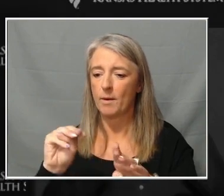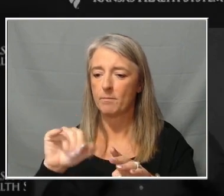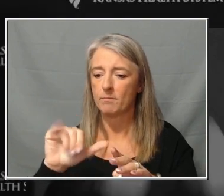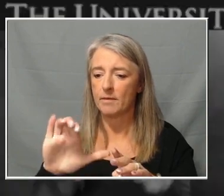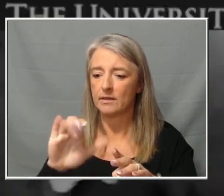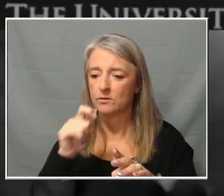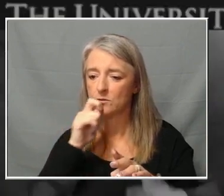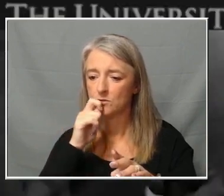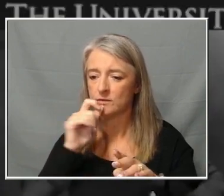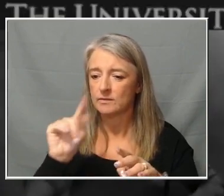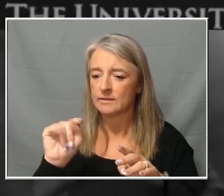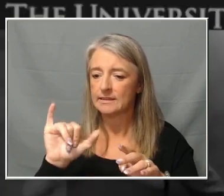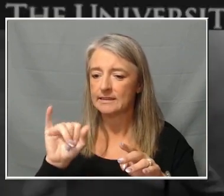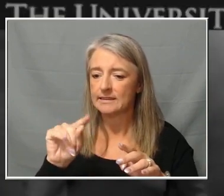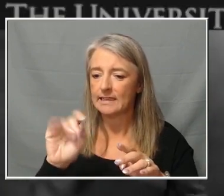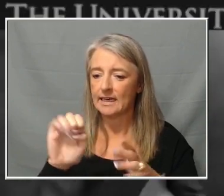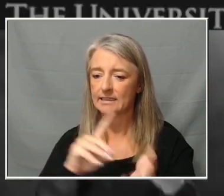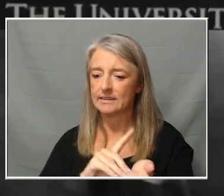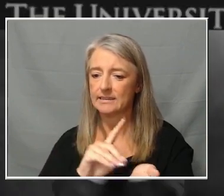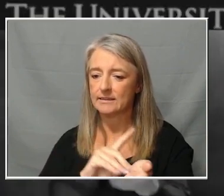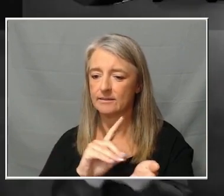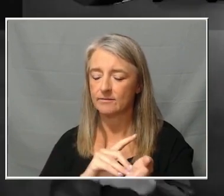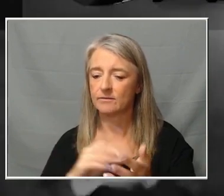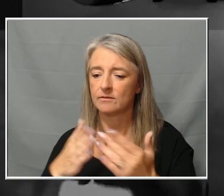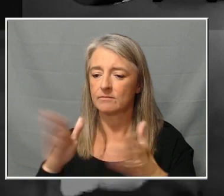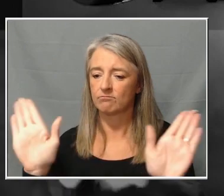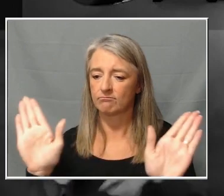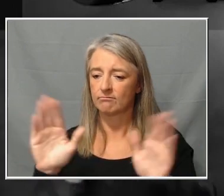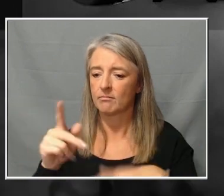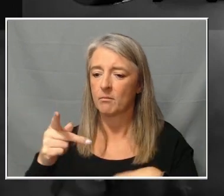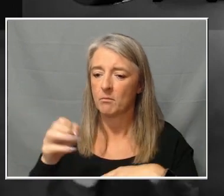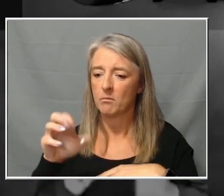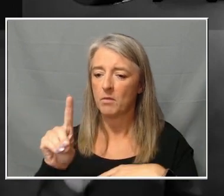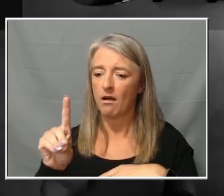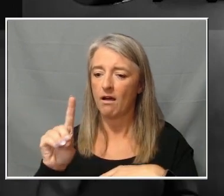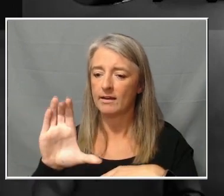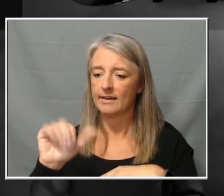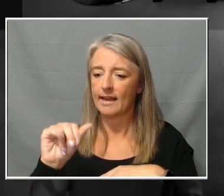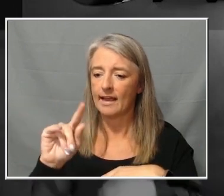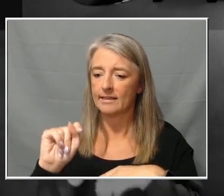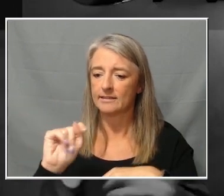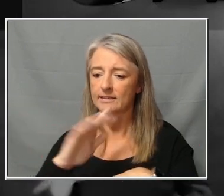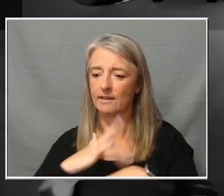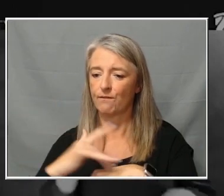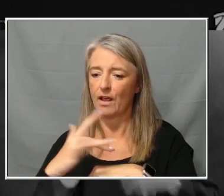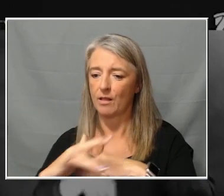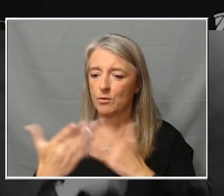Stites podcast. Now everywhere podcasts are available.